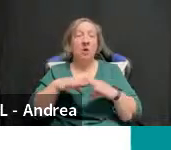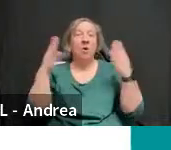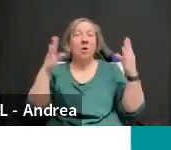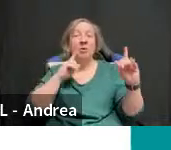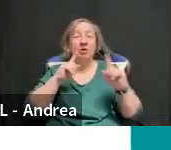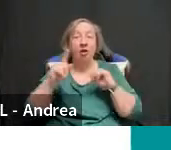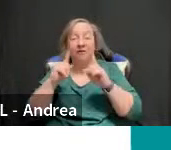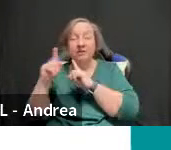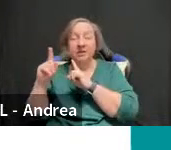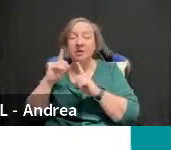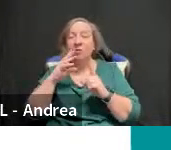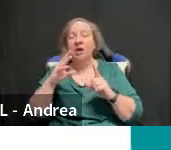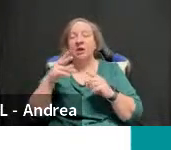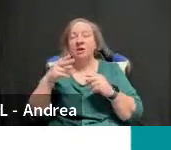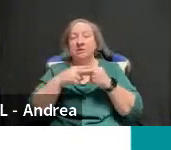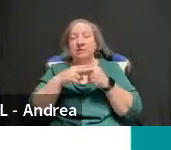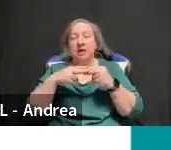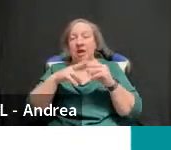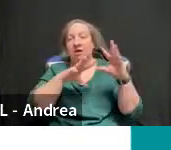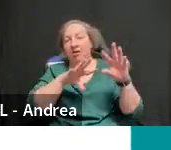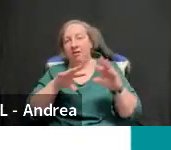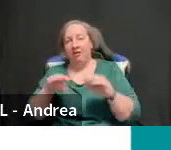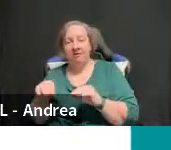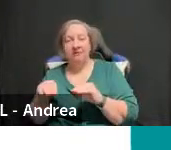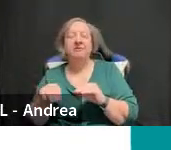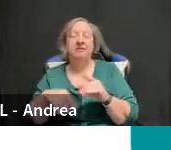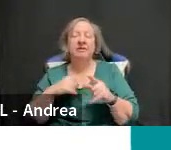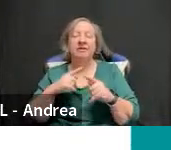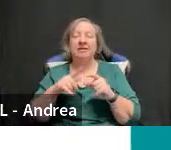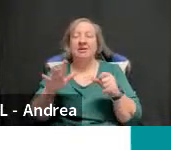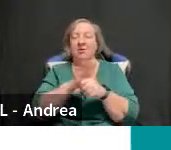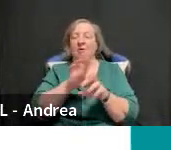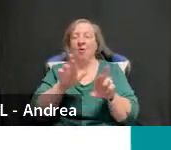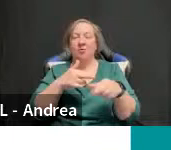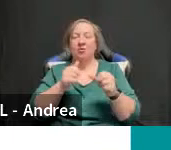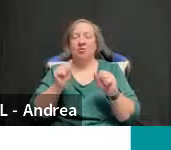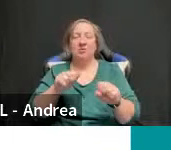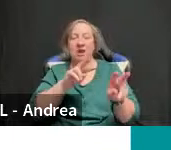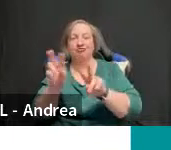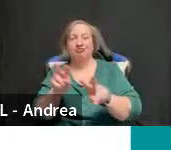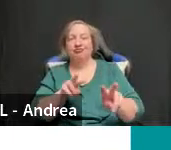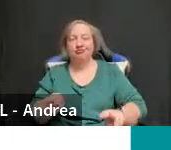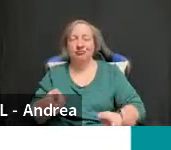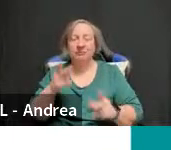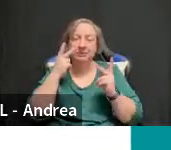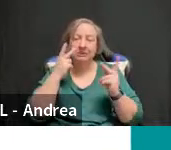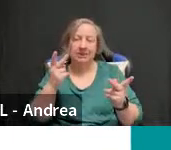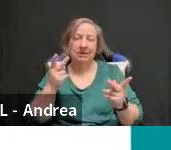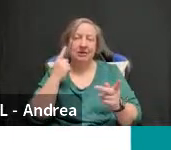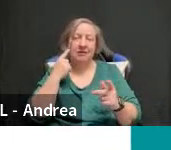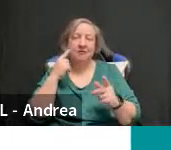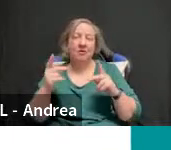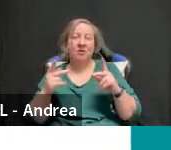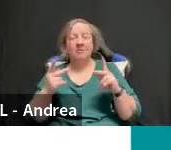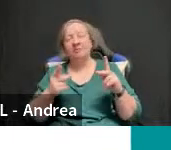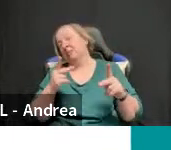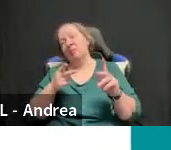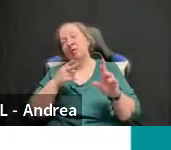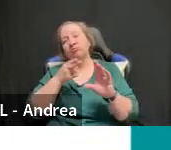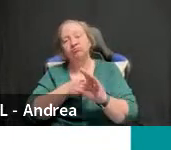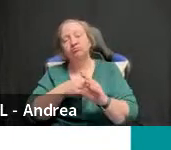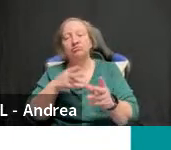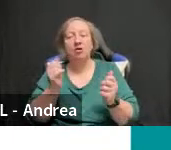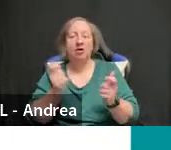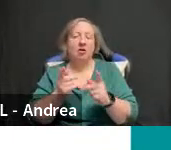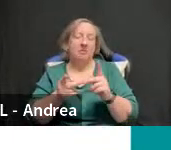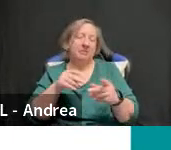that the slides be brought down so that the whole room is viewable for participation among all